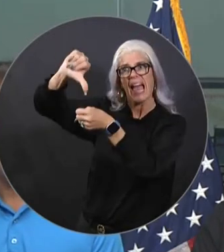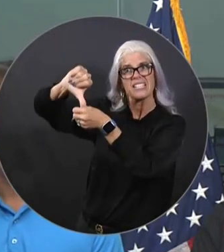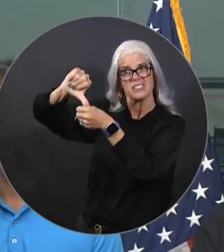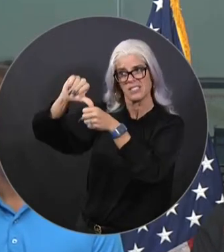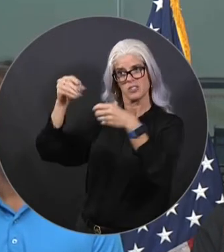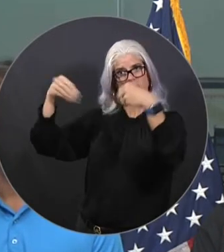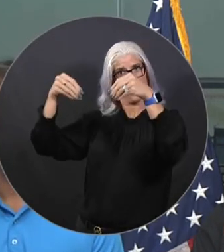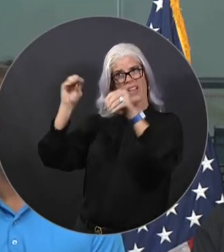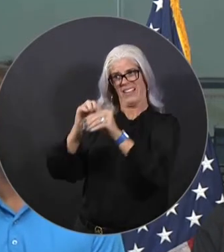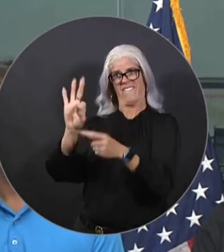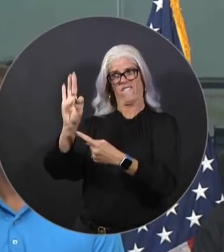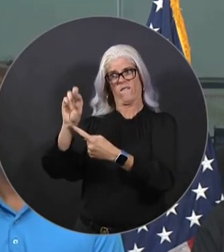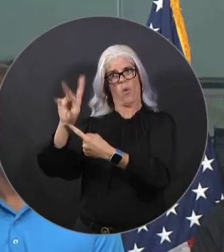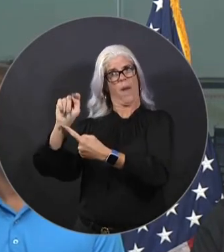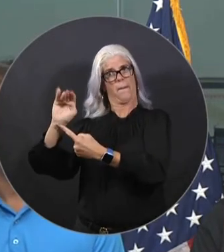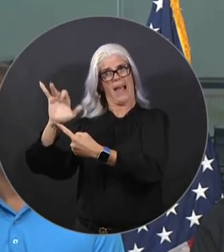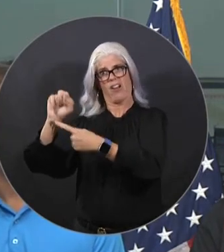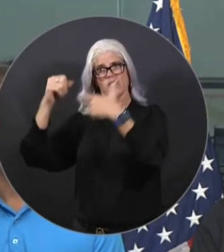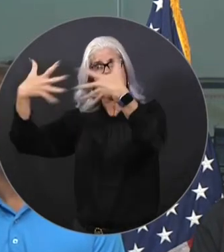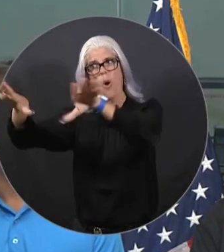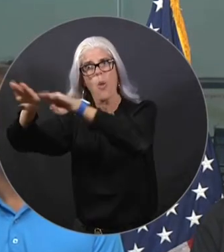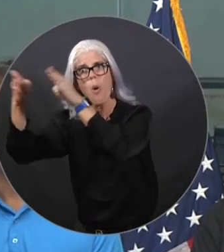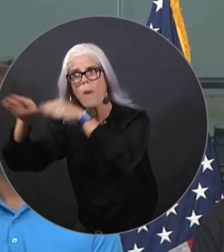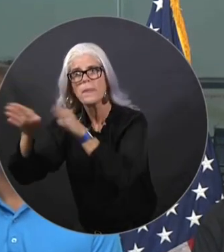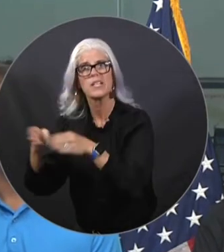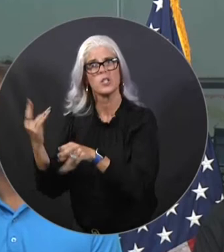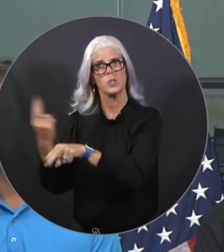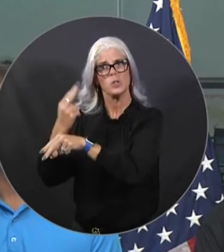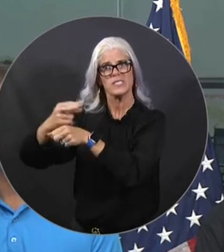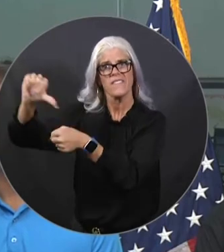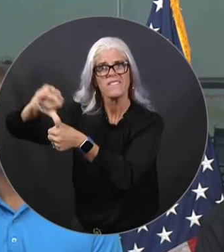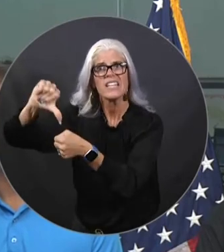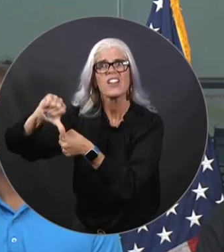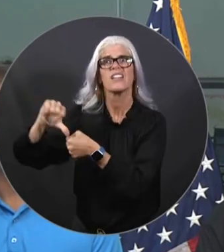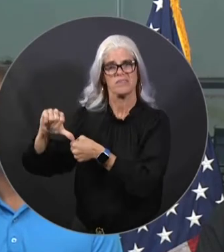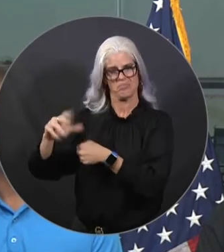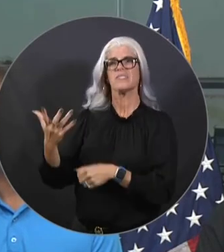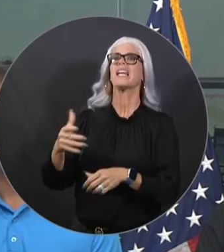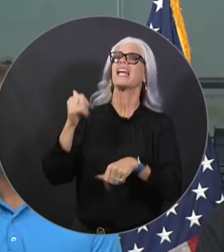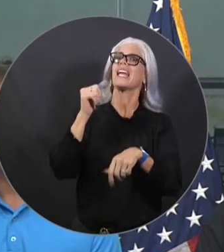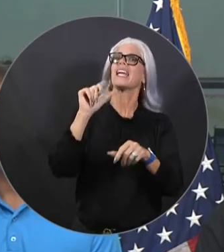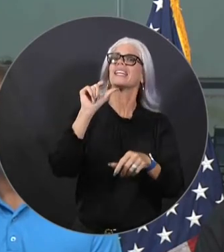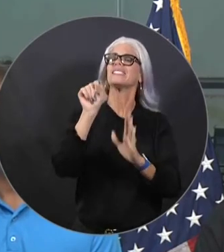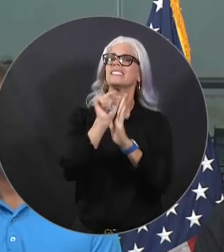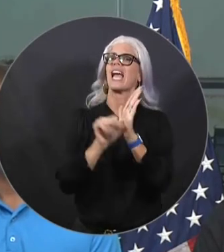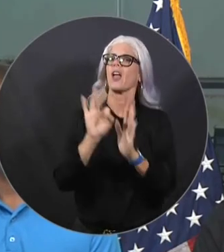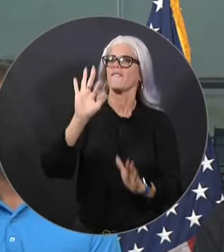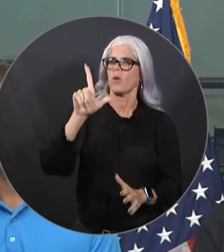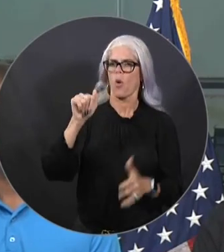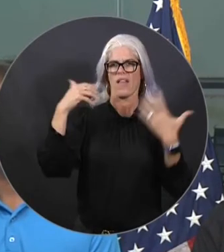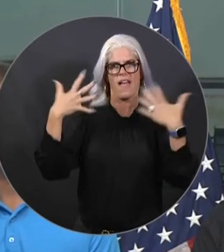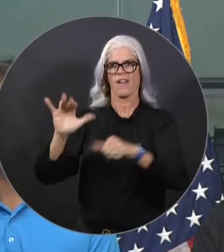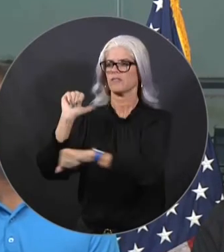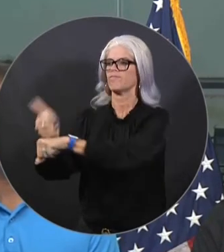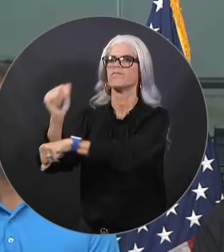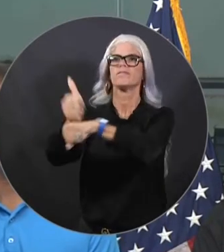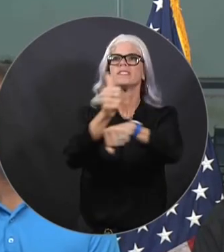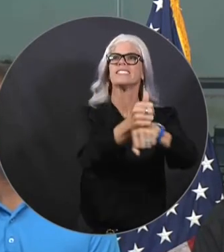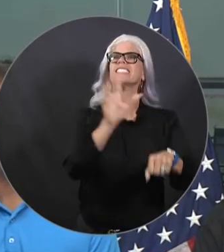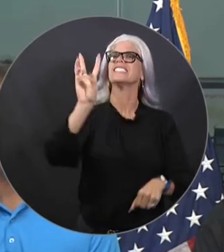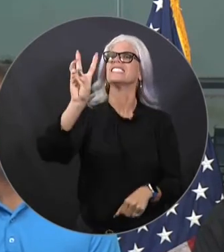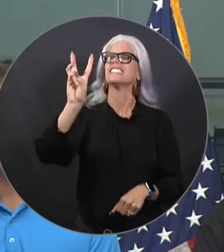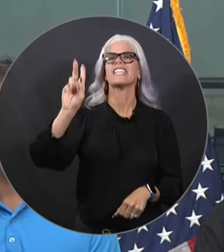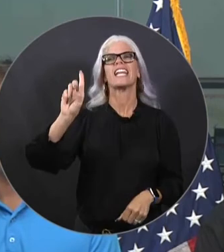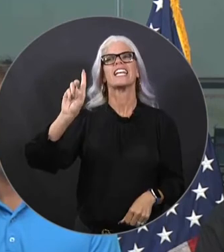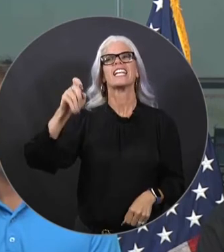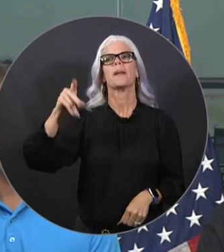today. With this fuel, the state of Florida set up 6 fuel depots to fully support all first response efforts. And we think the